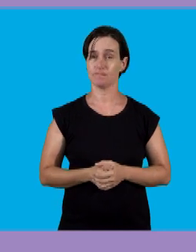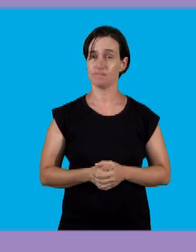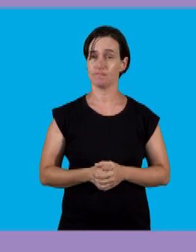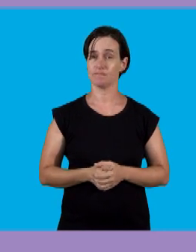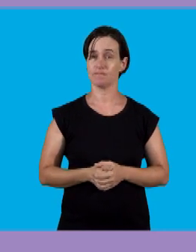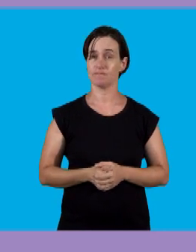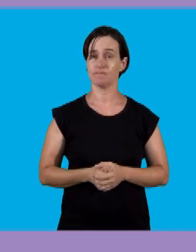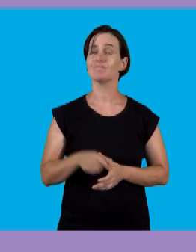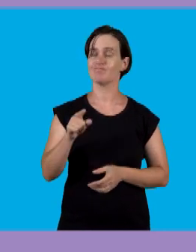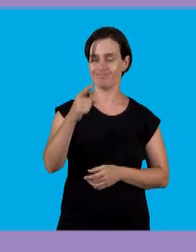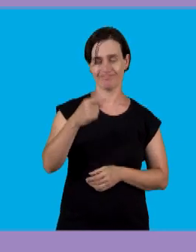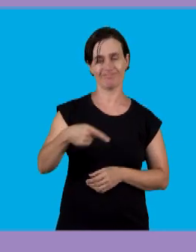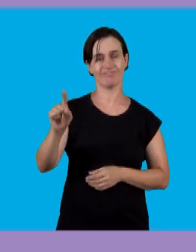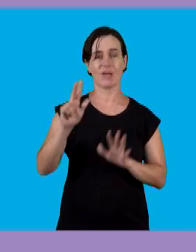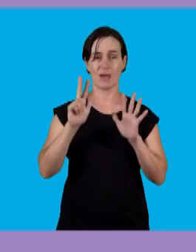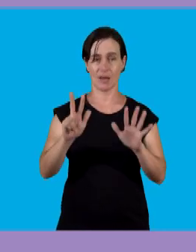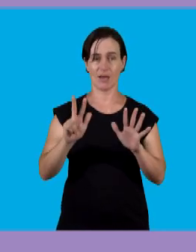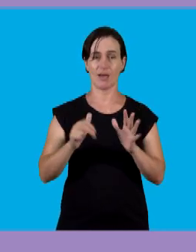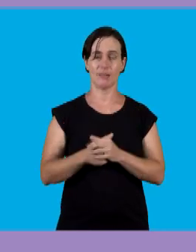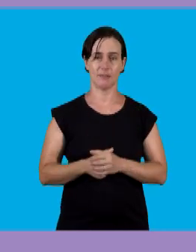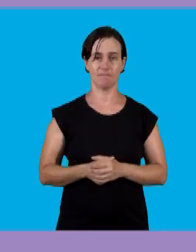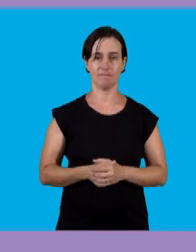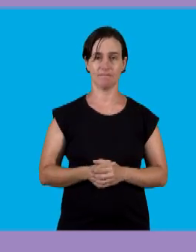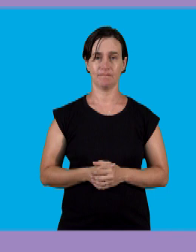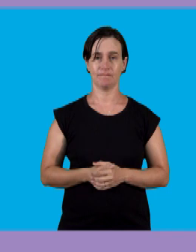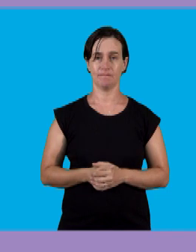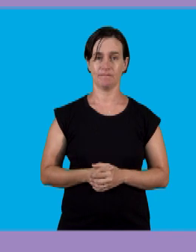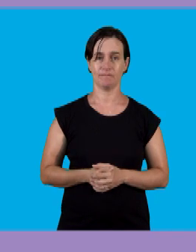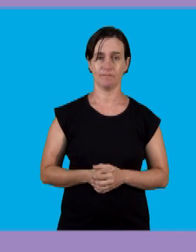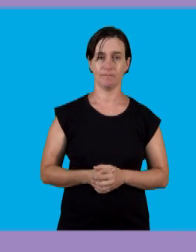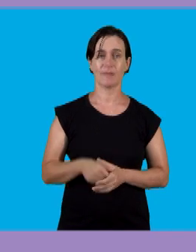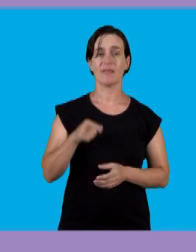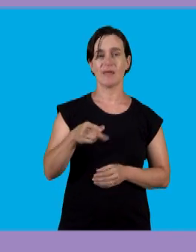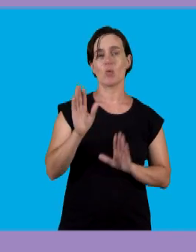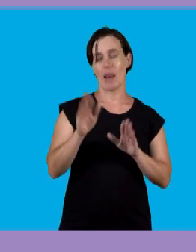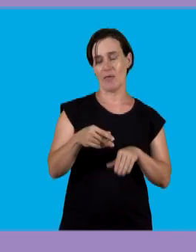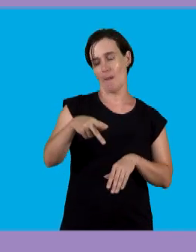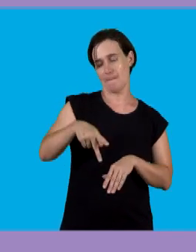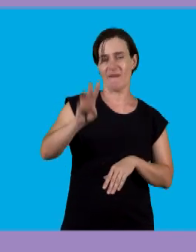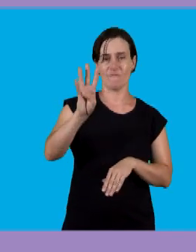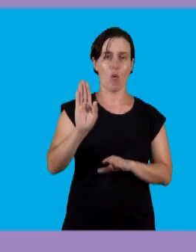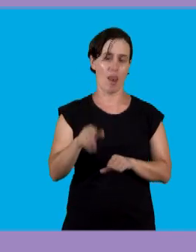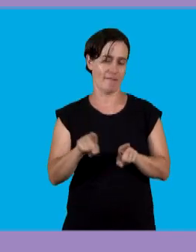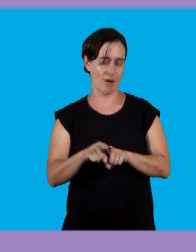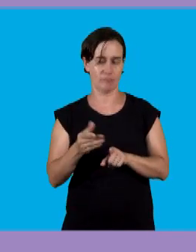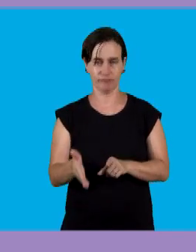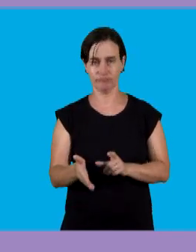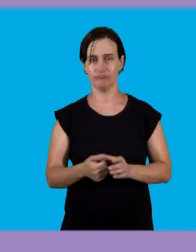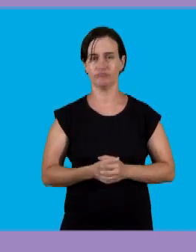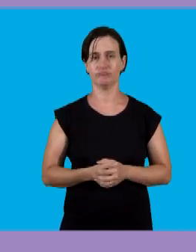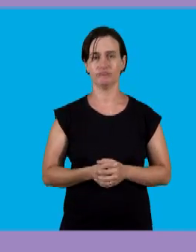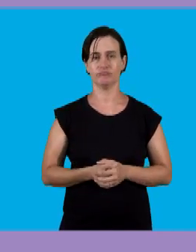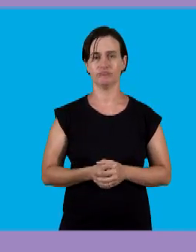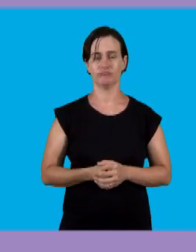4? That is going to be an 8. And of course, we're going to write that variable as it is. But now